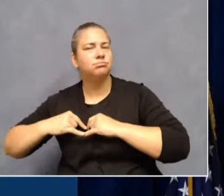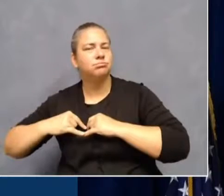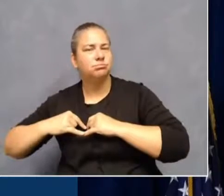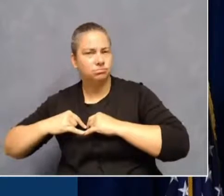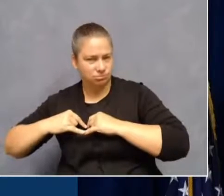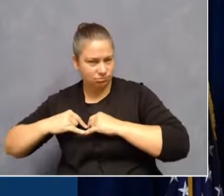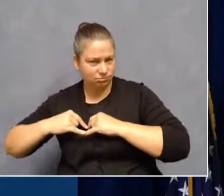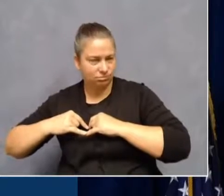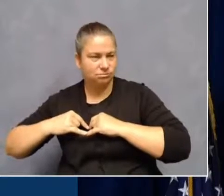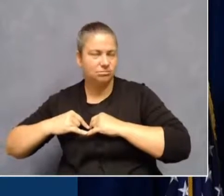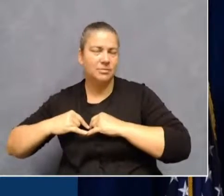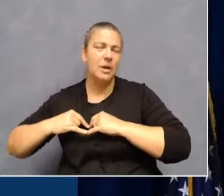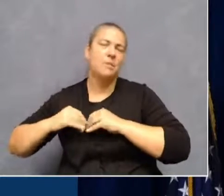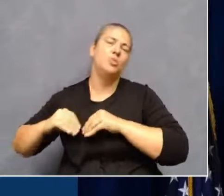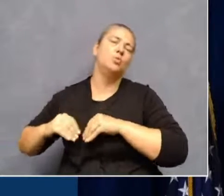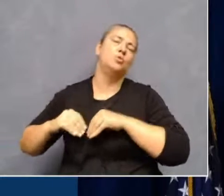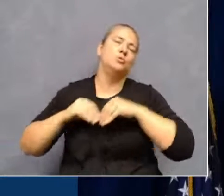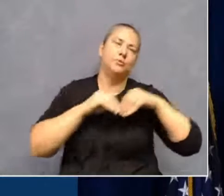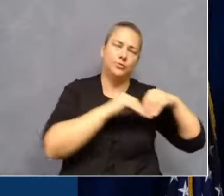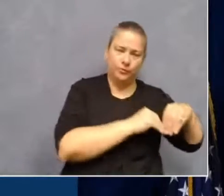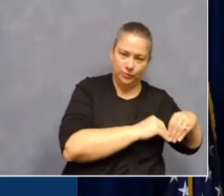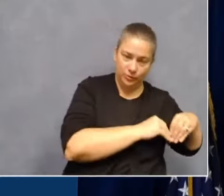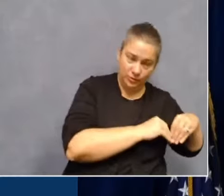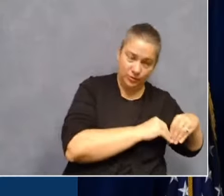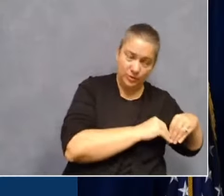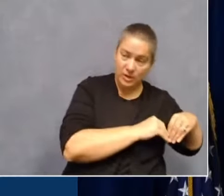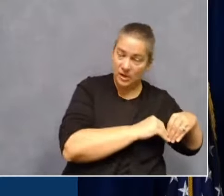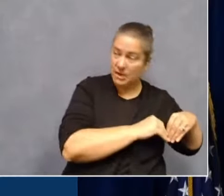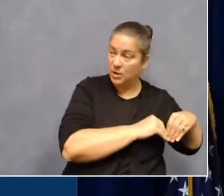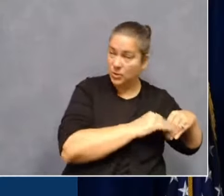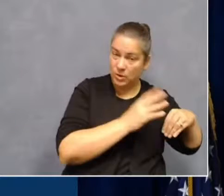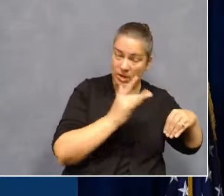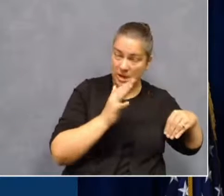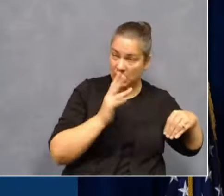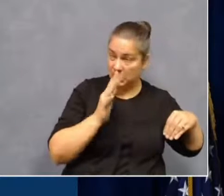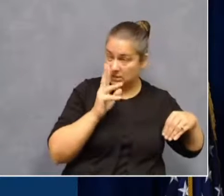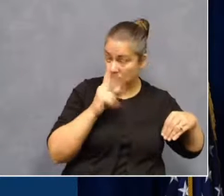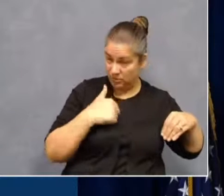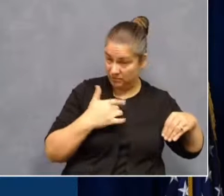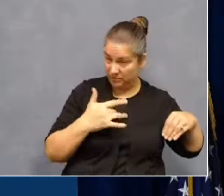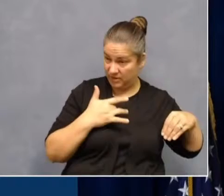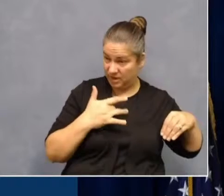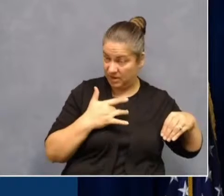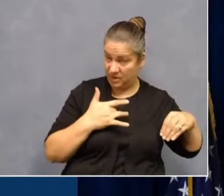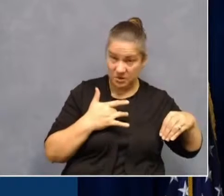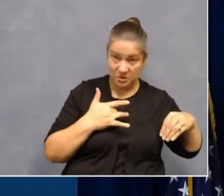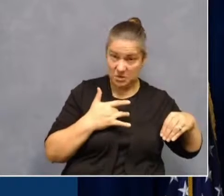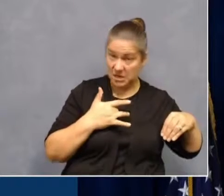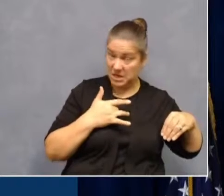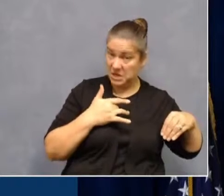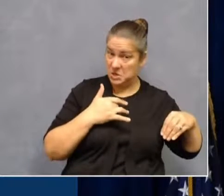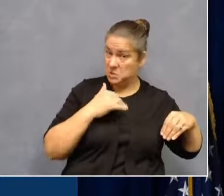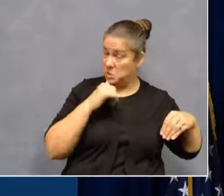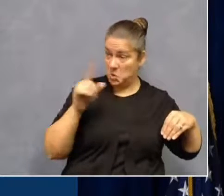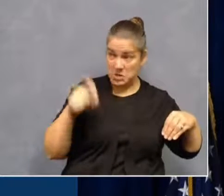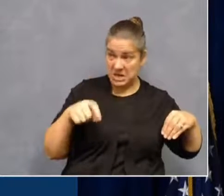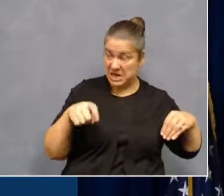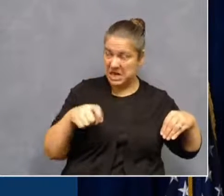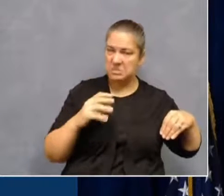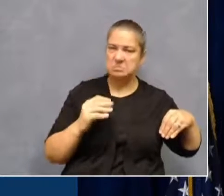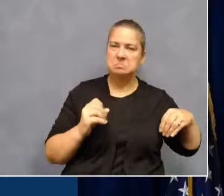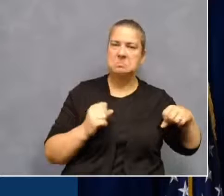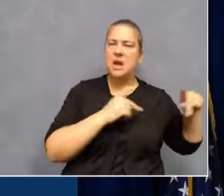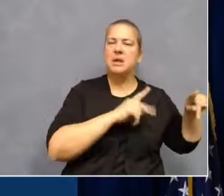at the fairgrounds. And then as long as we feel like it may not be needed, back at the Department of Public